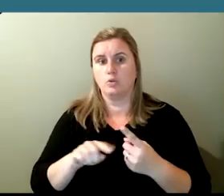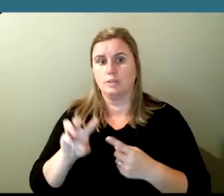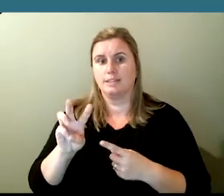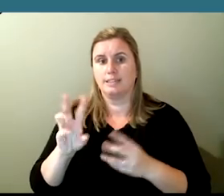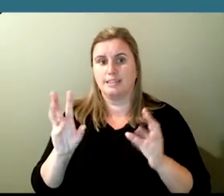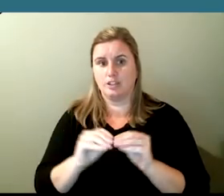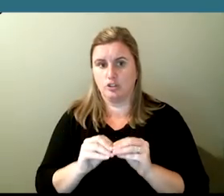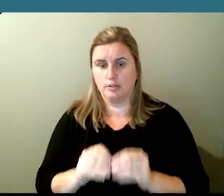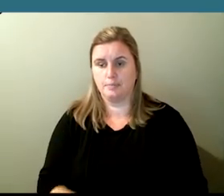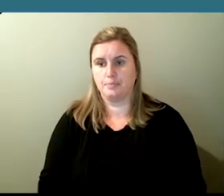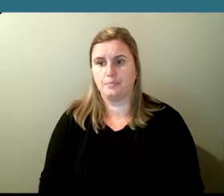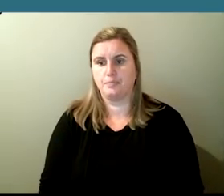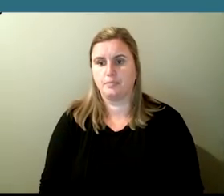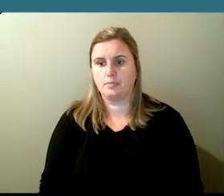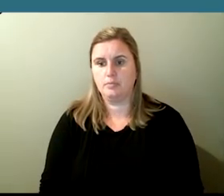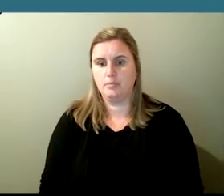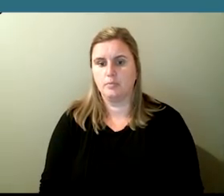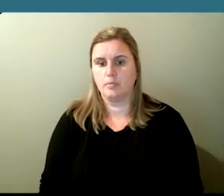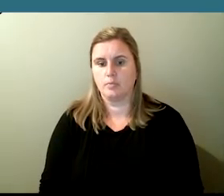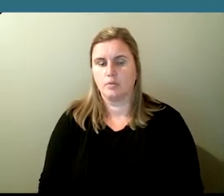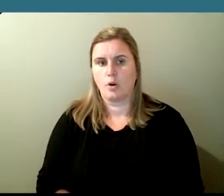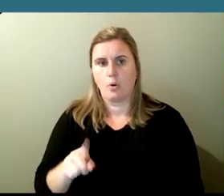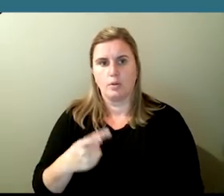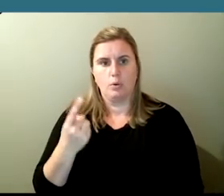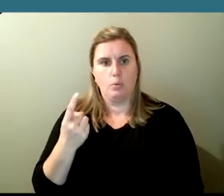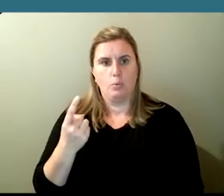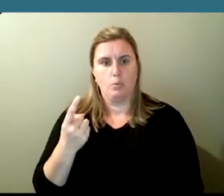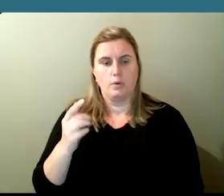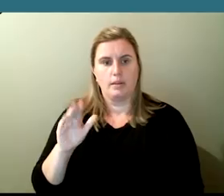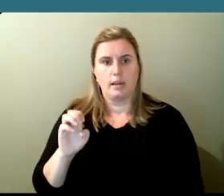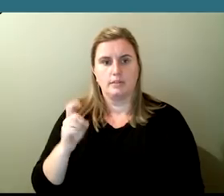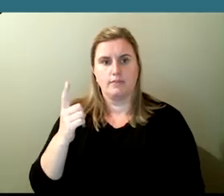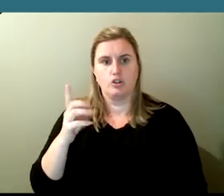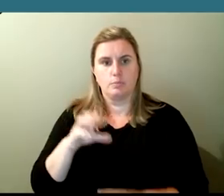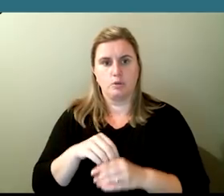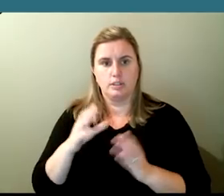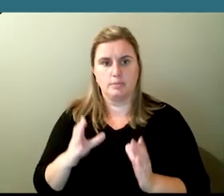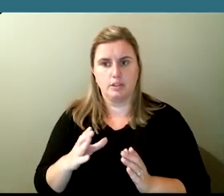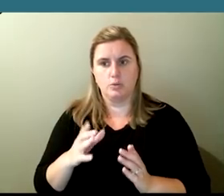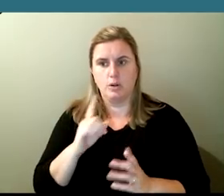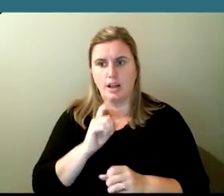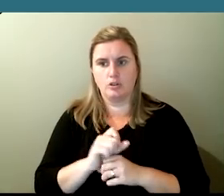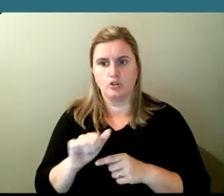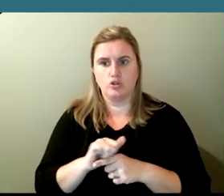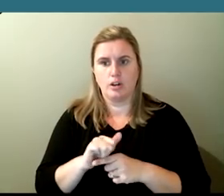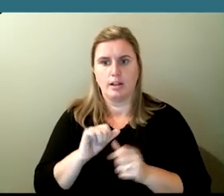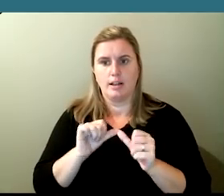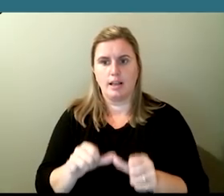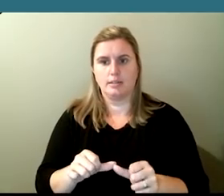sessions. Only in the case of the first participant, which actually training lasted